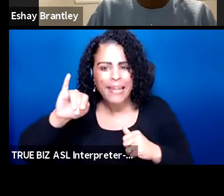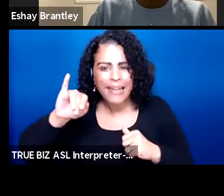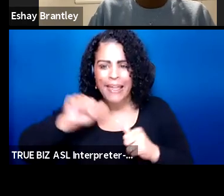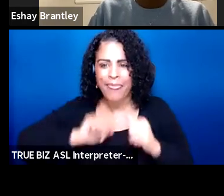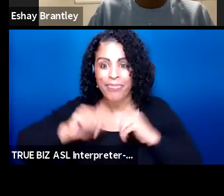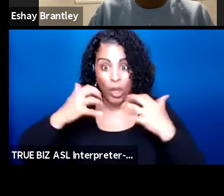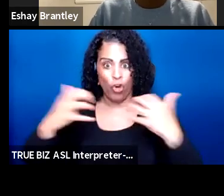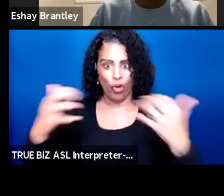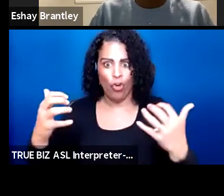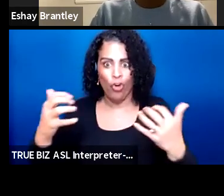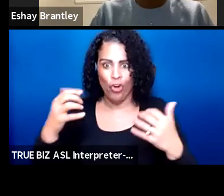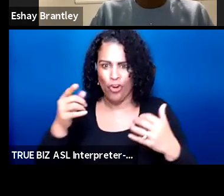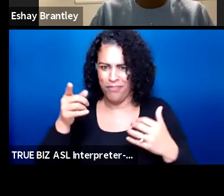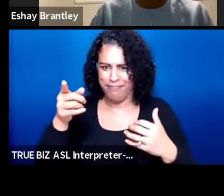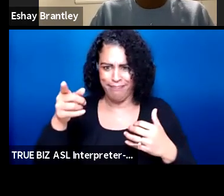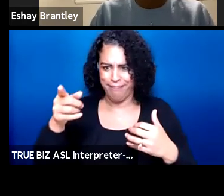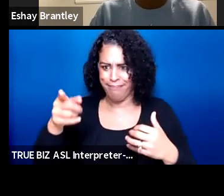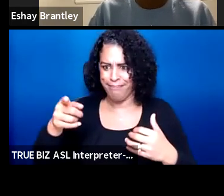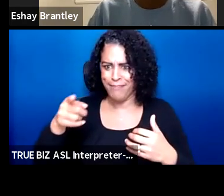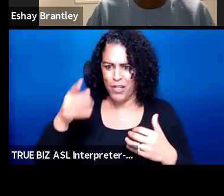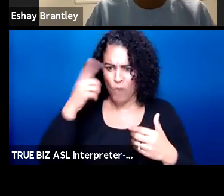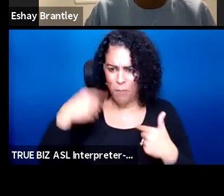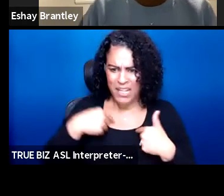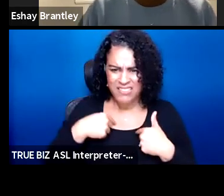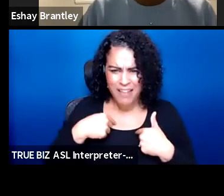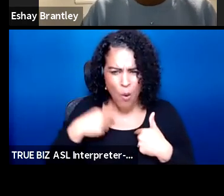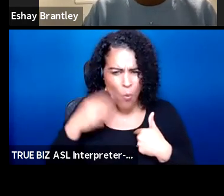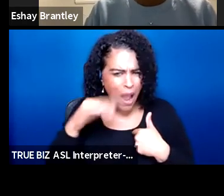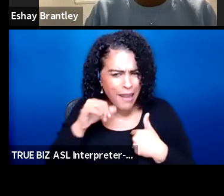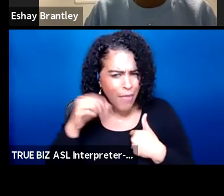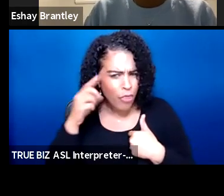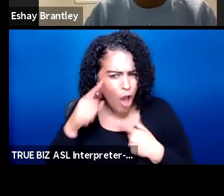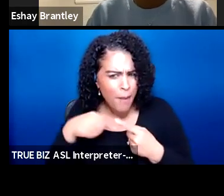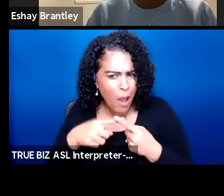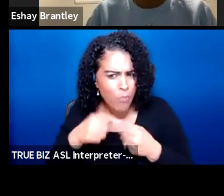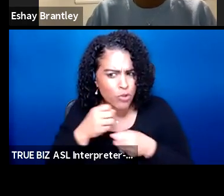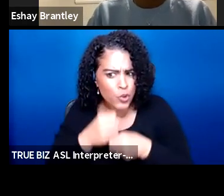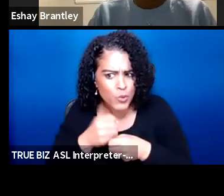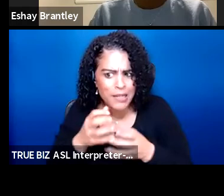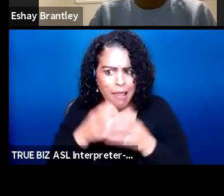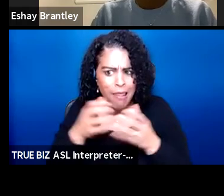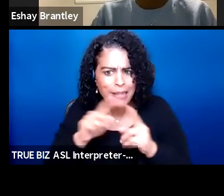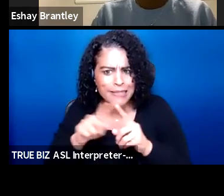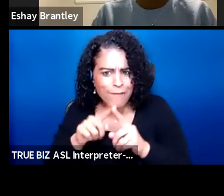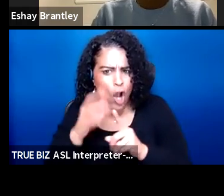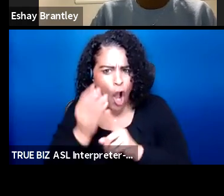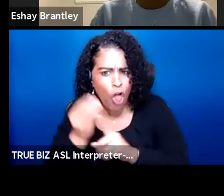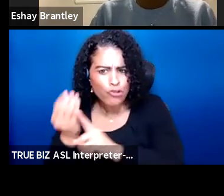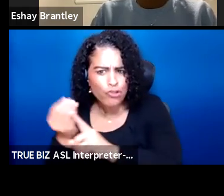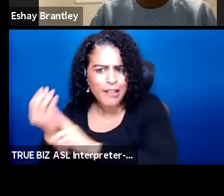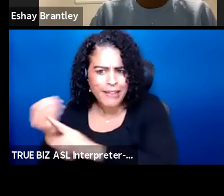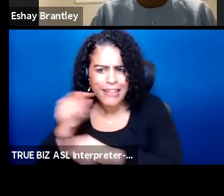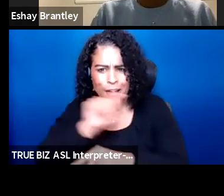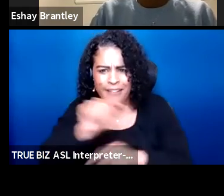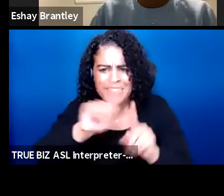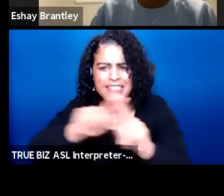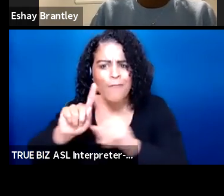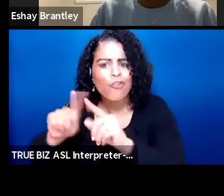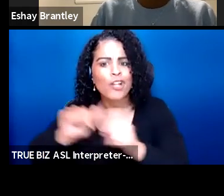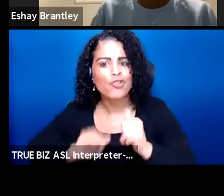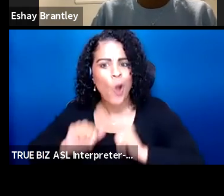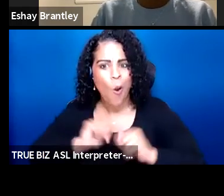for me was like, why haven't you thought about producing like a bunch of like different culturally selective shows? Because at the